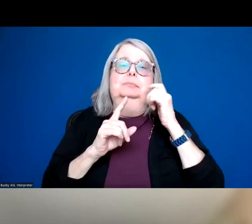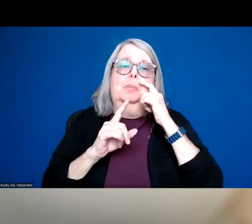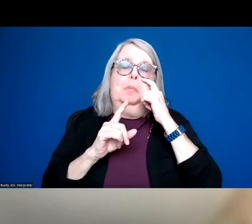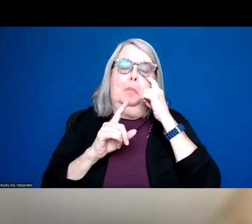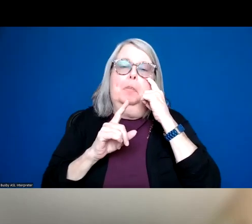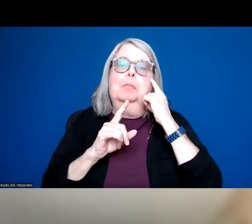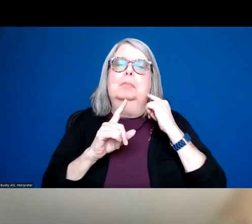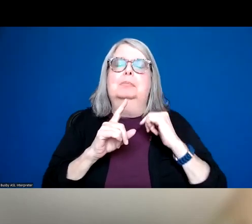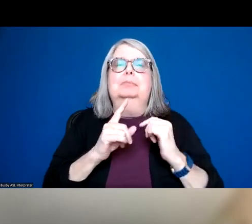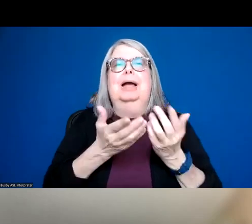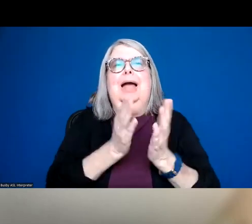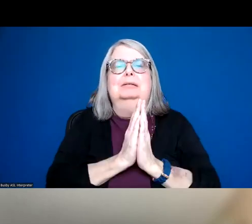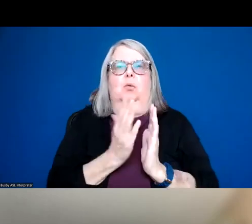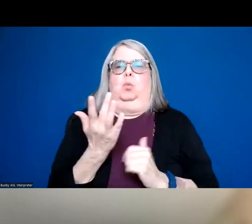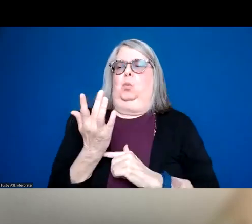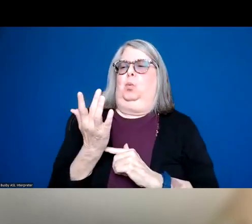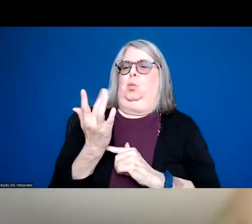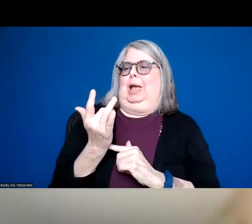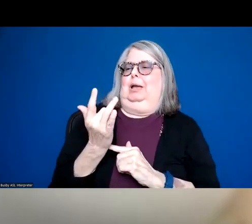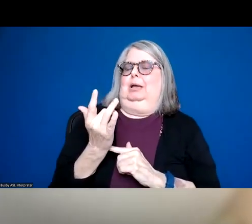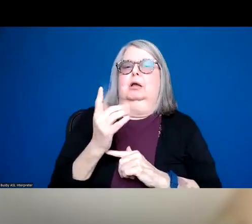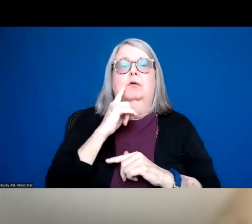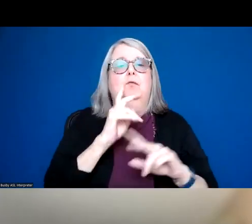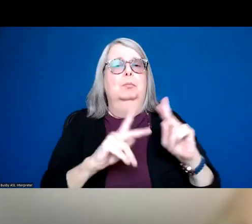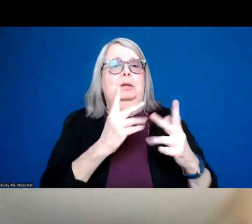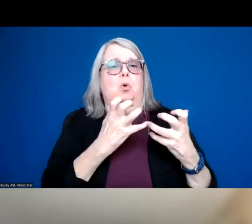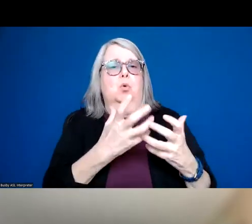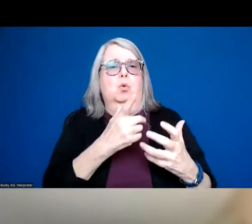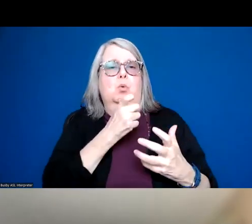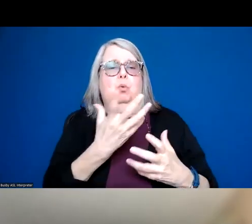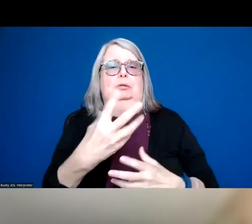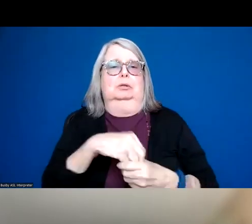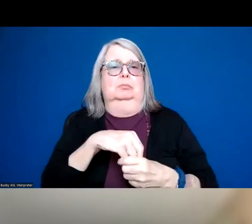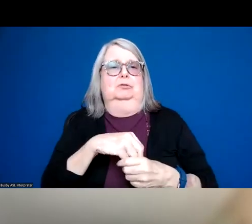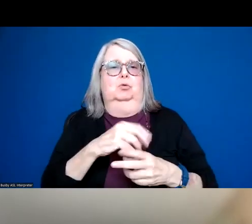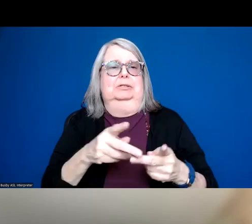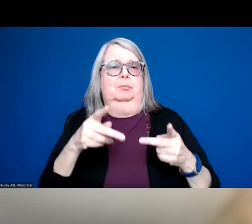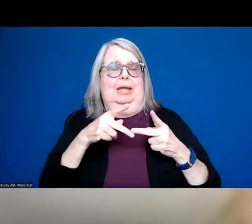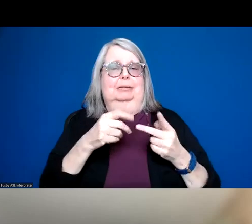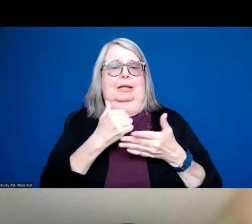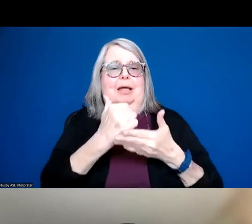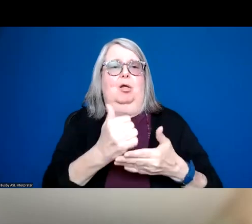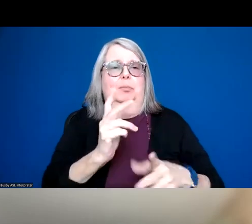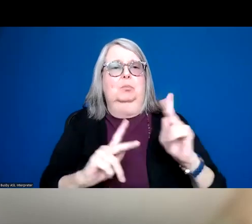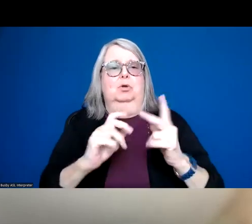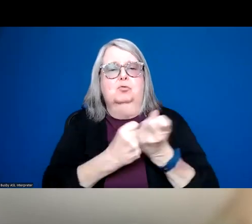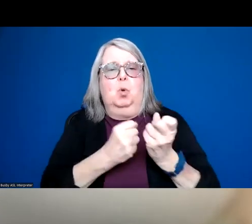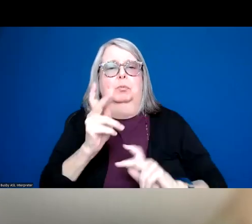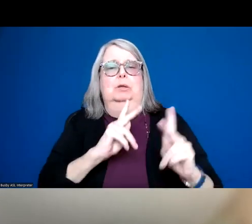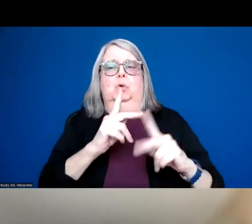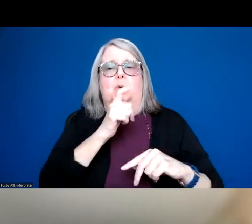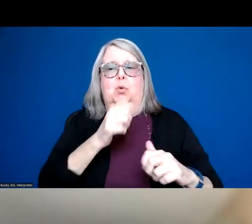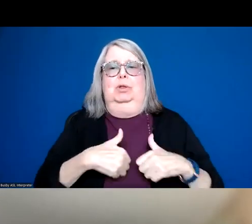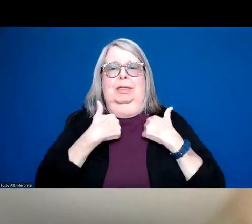is asking why. And for people who want to come into a space and help people, support people who live